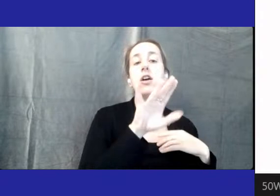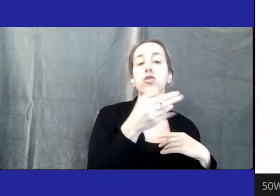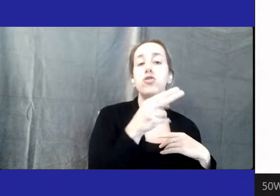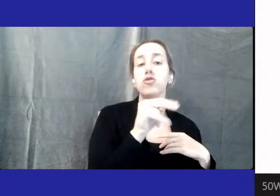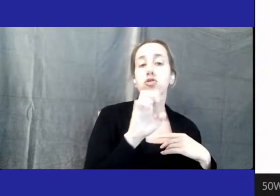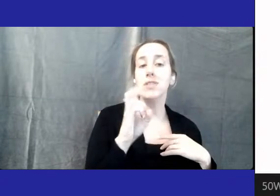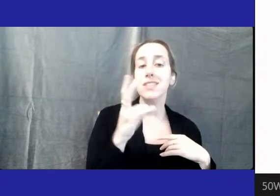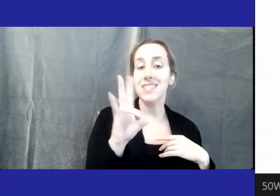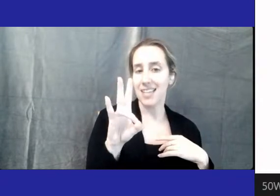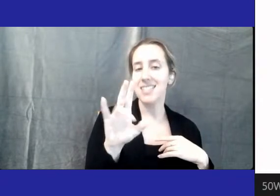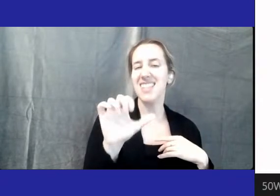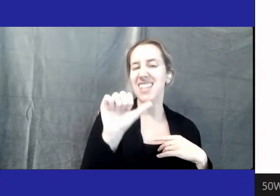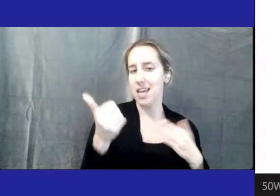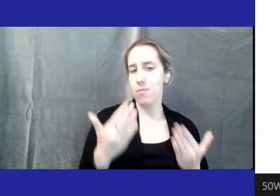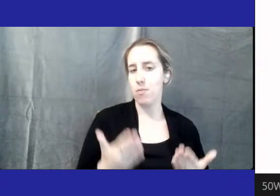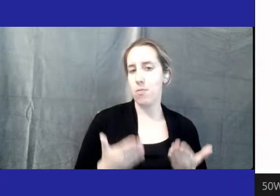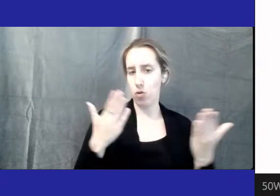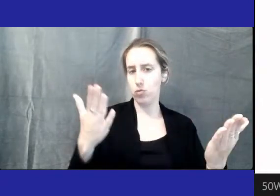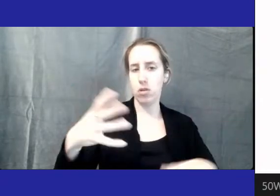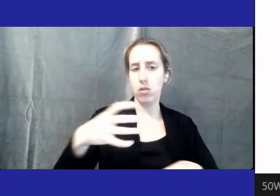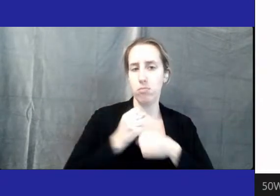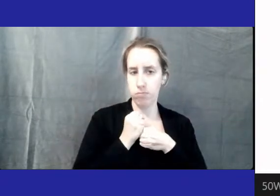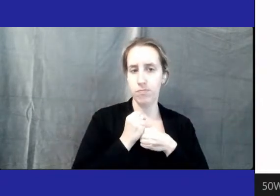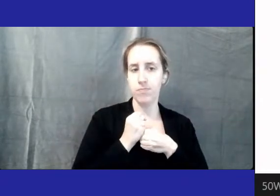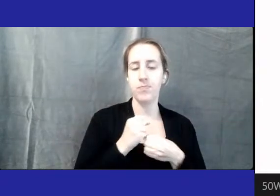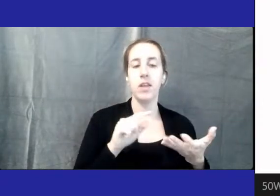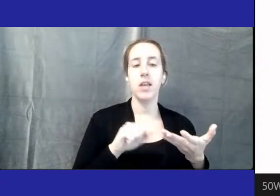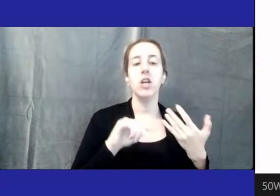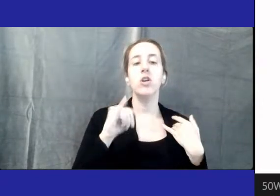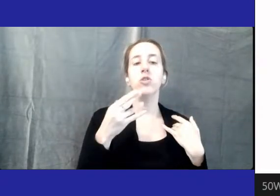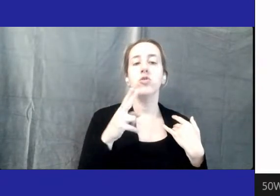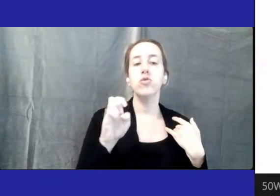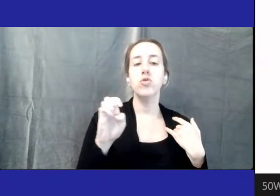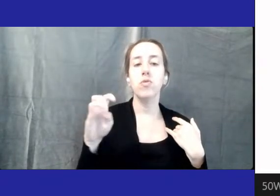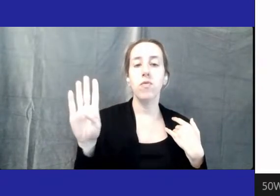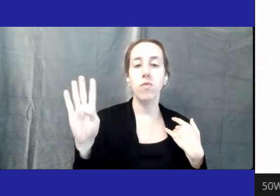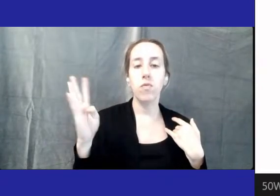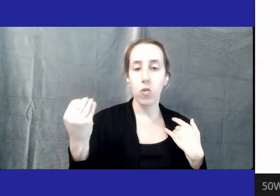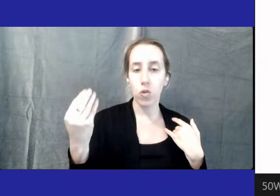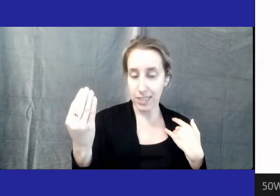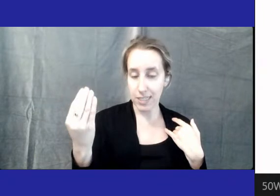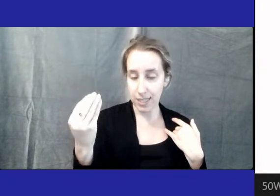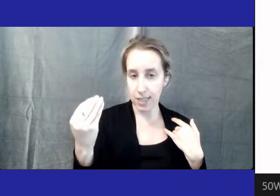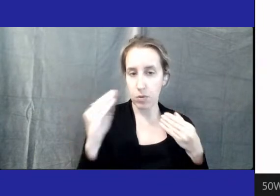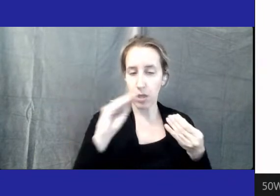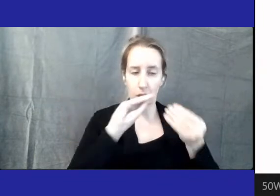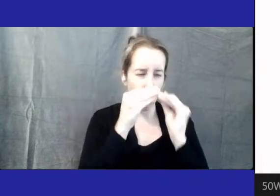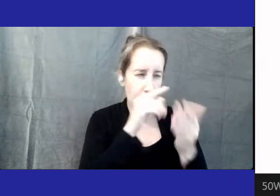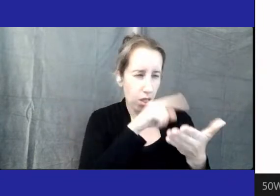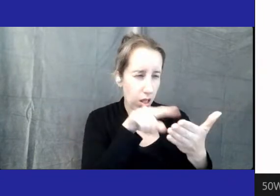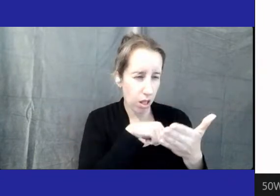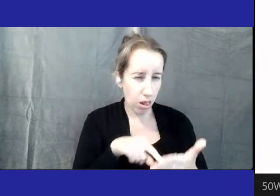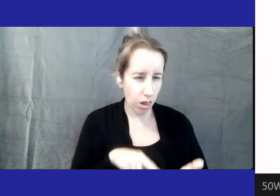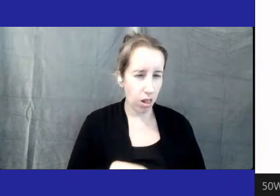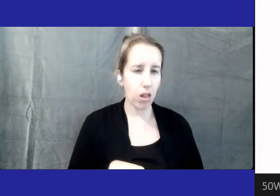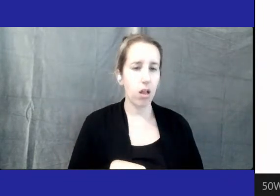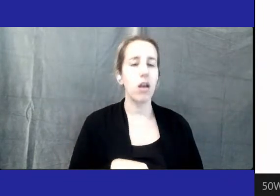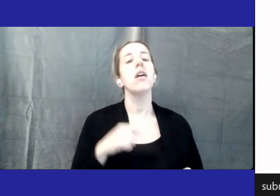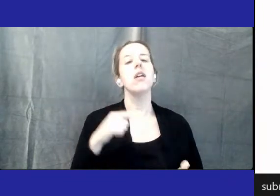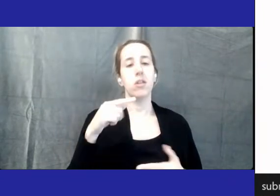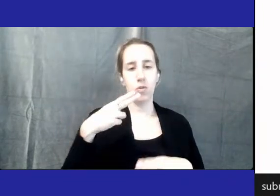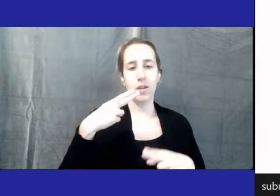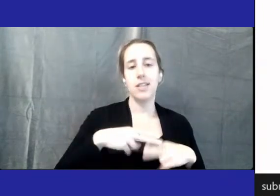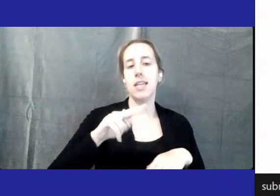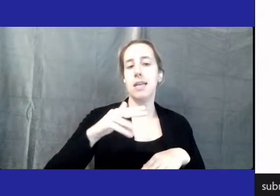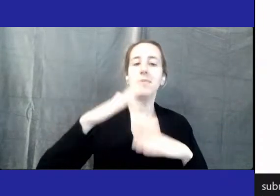the evaluation committee conducted our first round of scoring, and the top 3 firms were shortlisted. Between the 16th and the 20th, those top 3